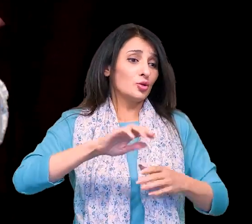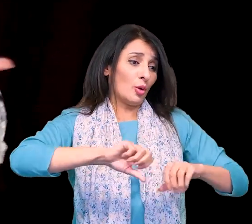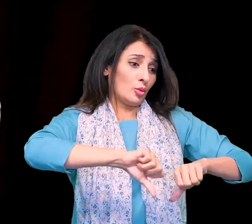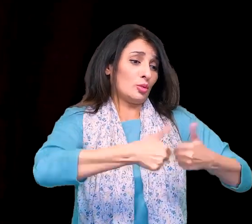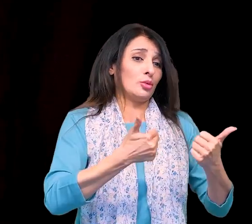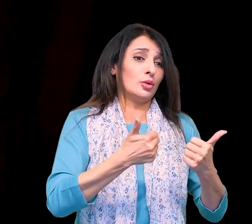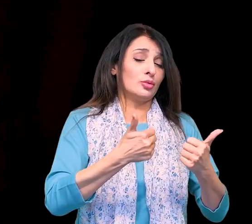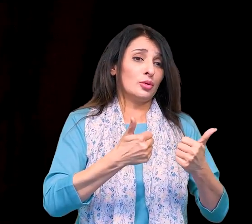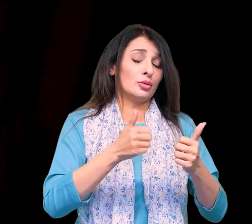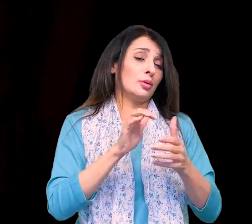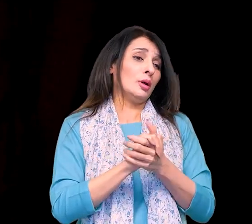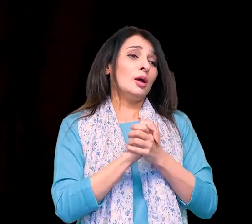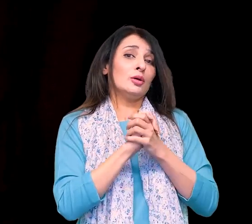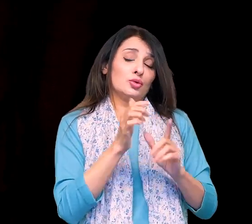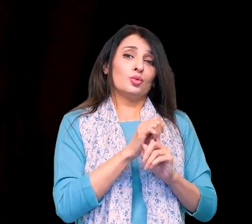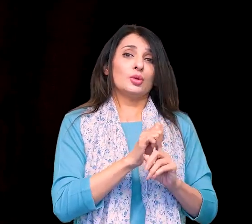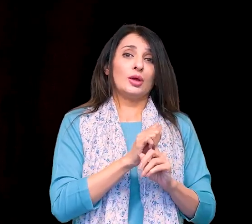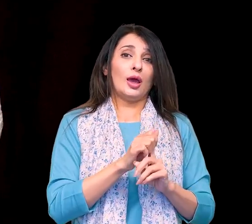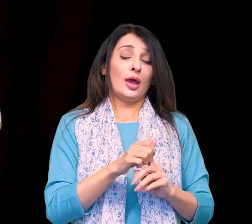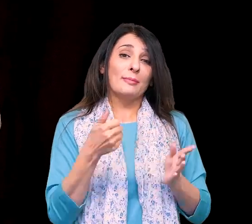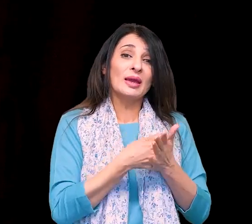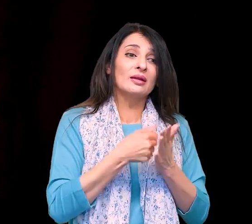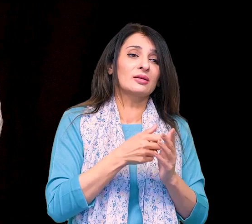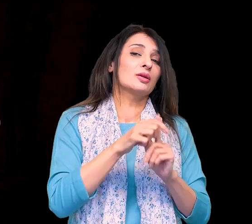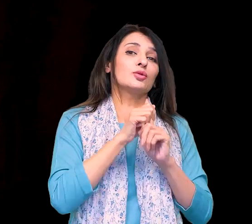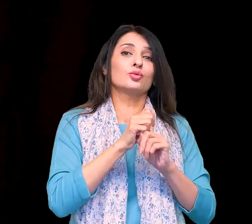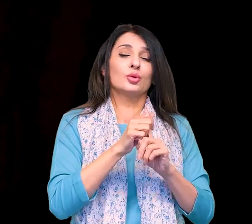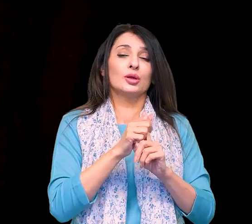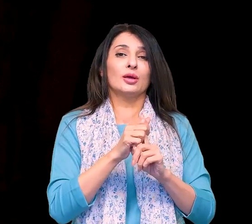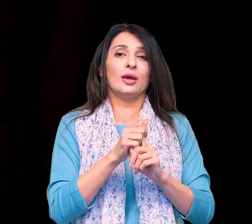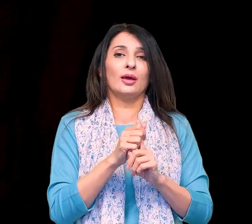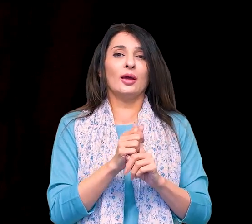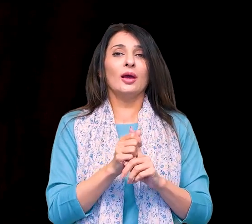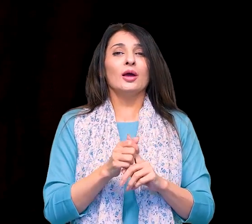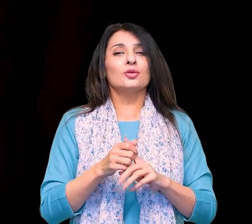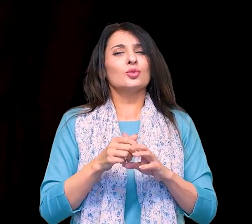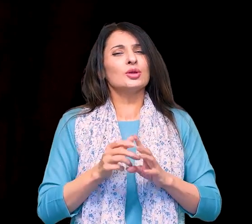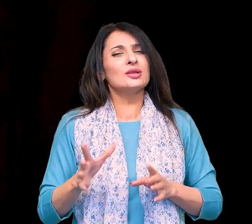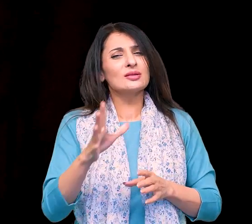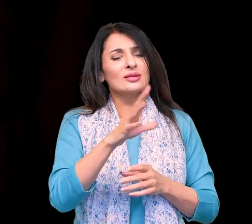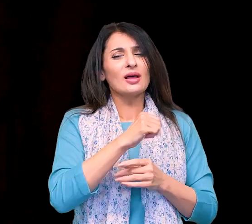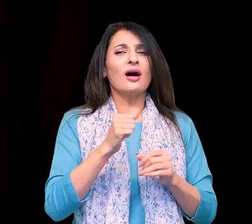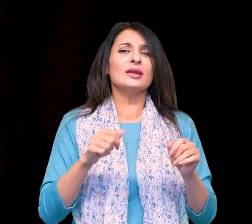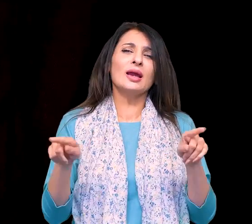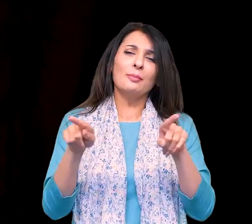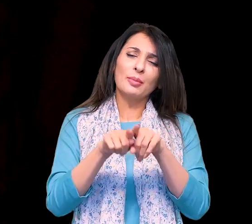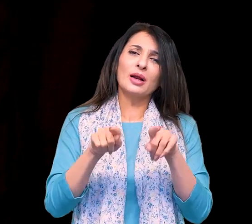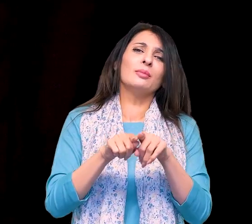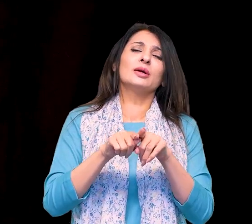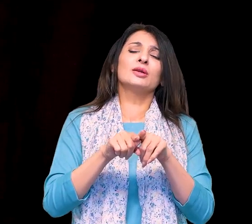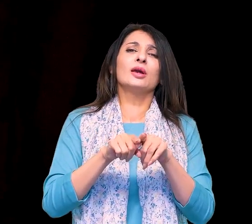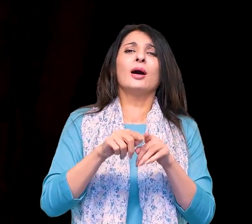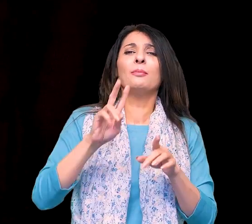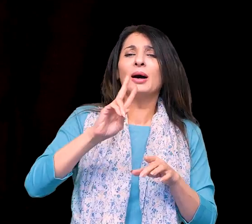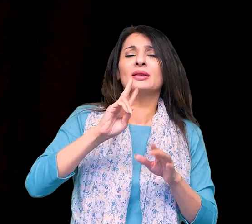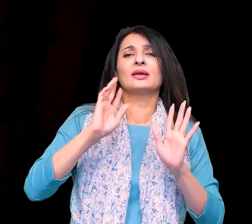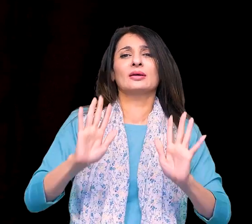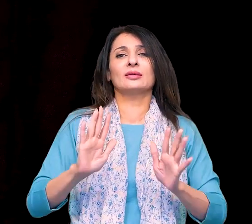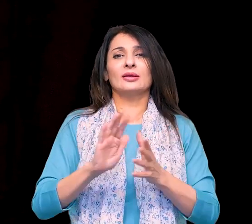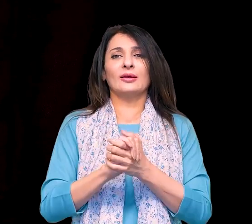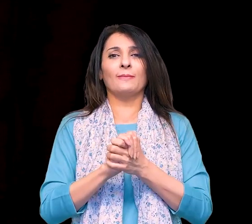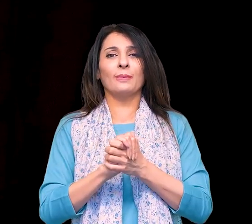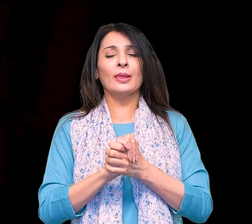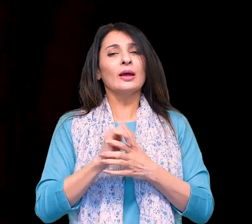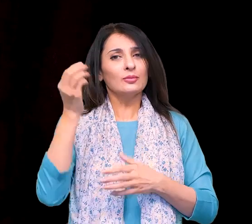which obviously I hope that with awareness and education of mothers that will change. But that is the background behind